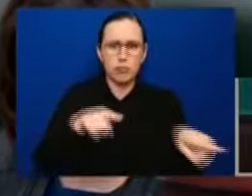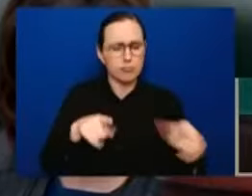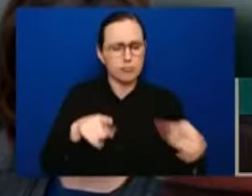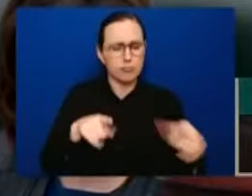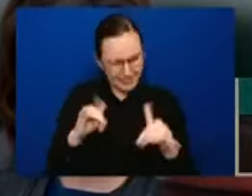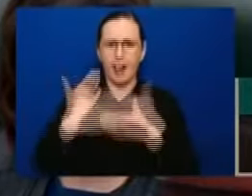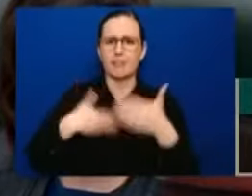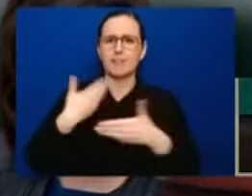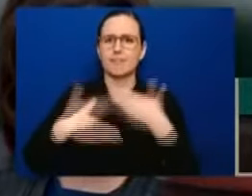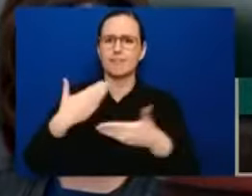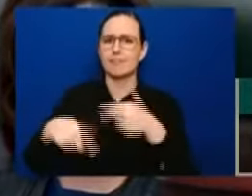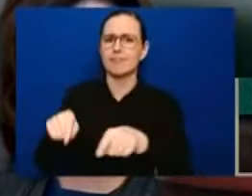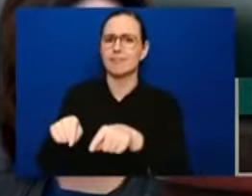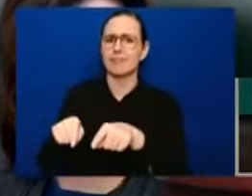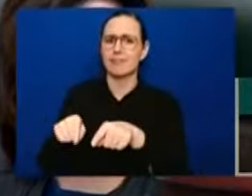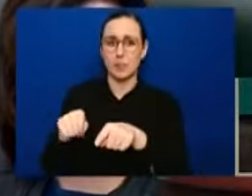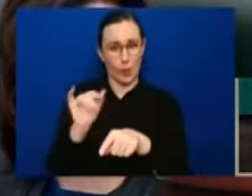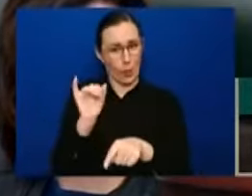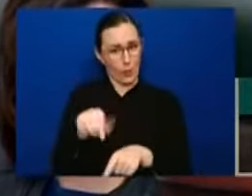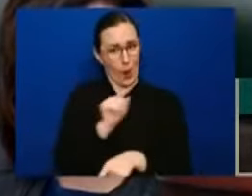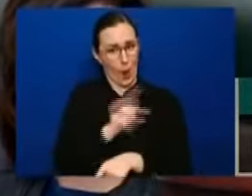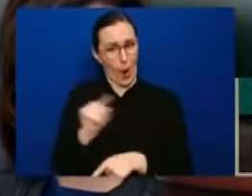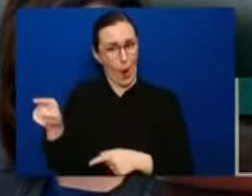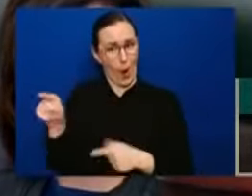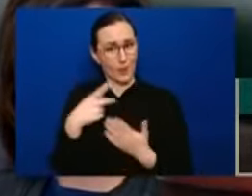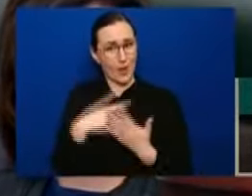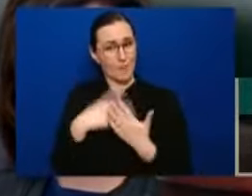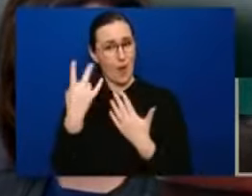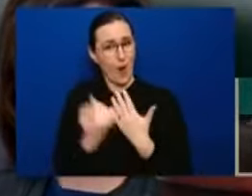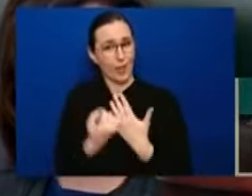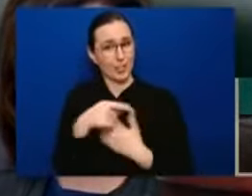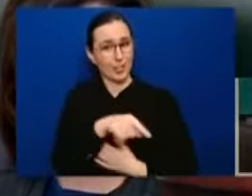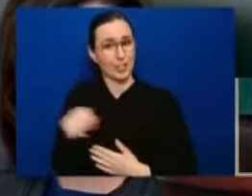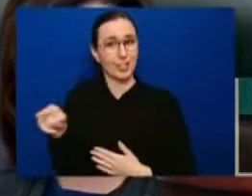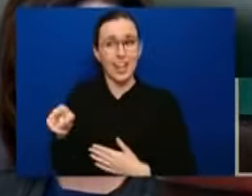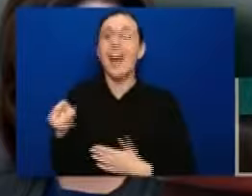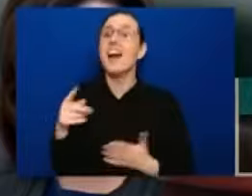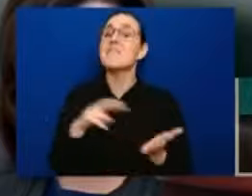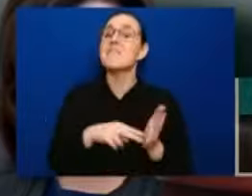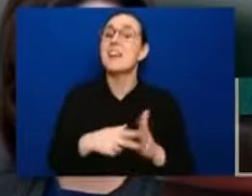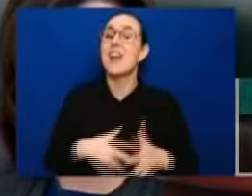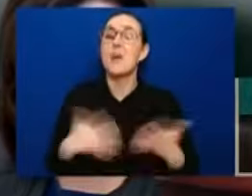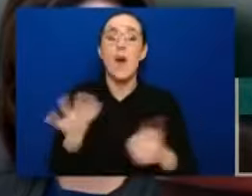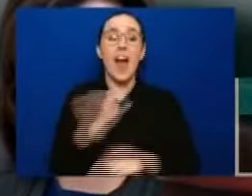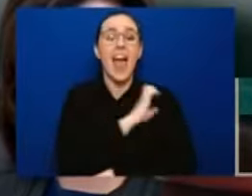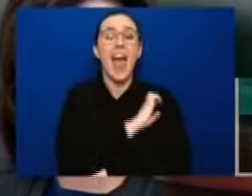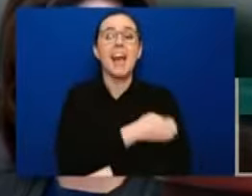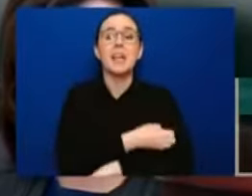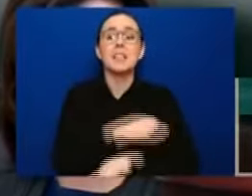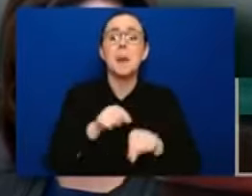of Alberta energy and provide essential additional capacity to export markets.